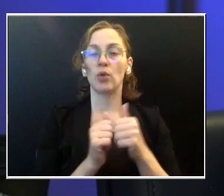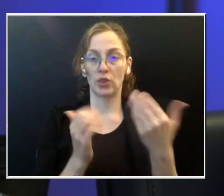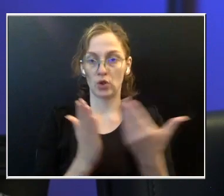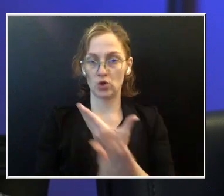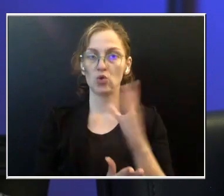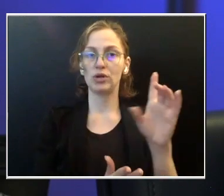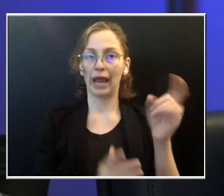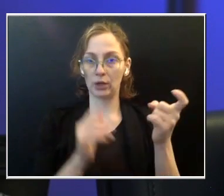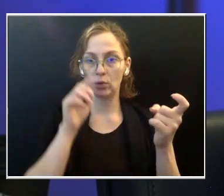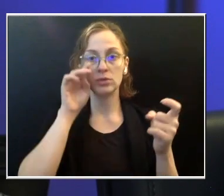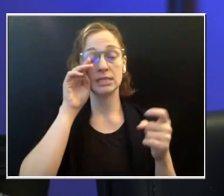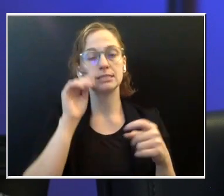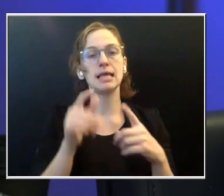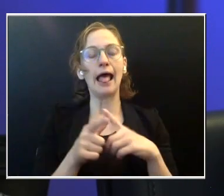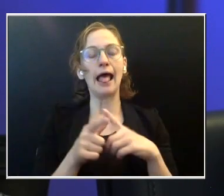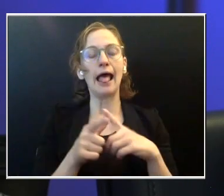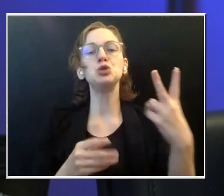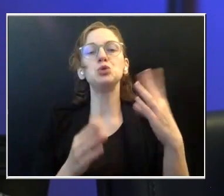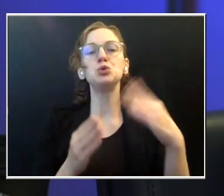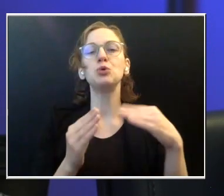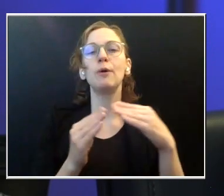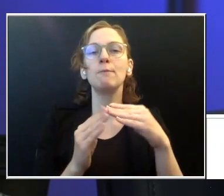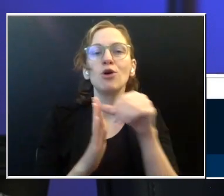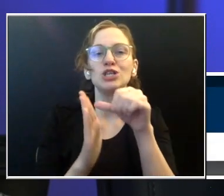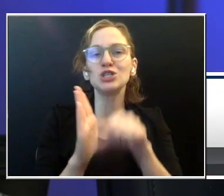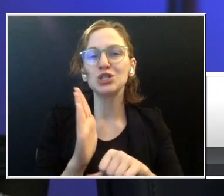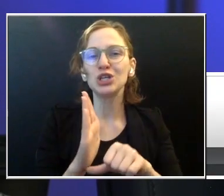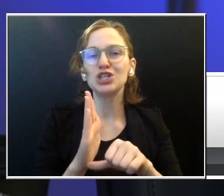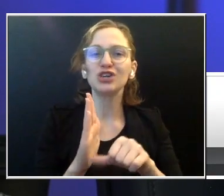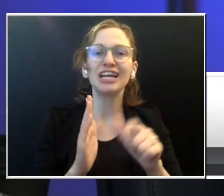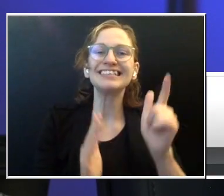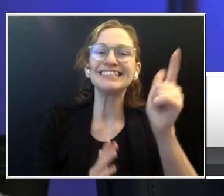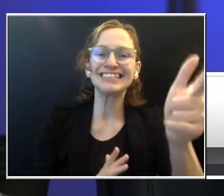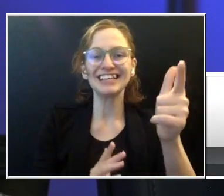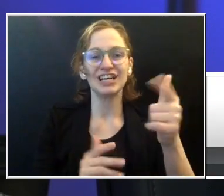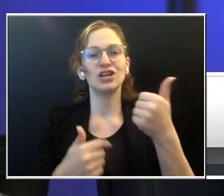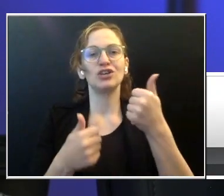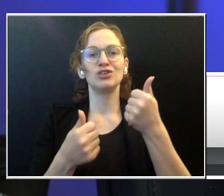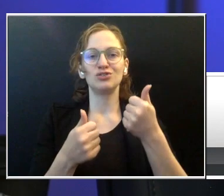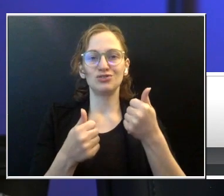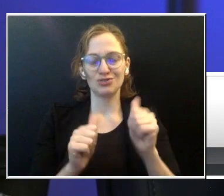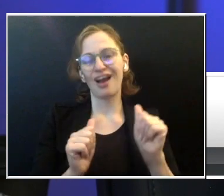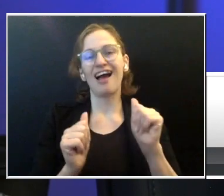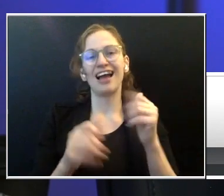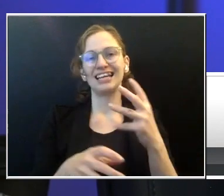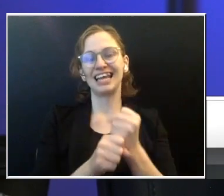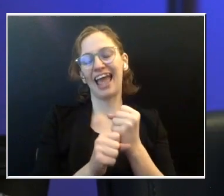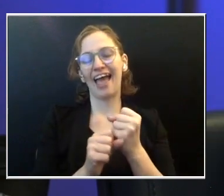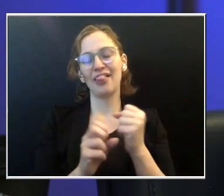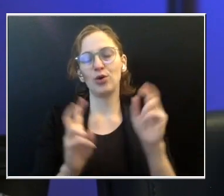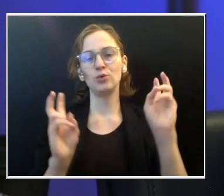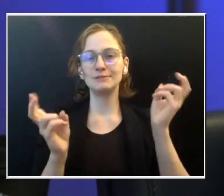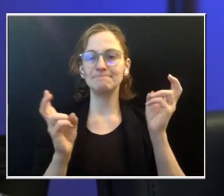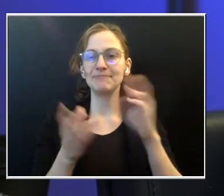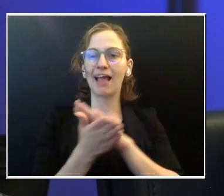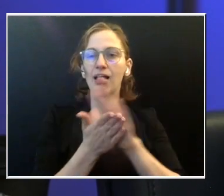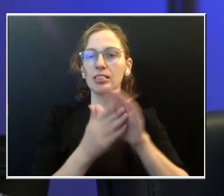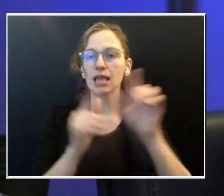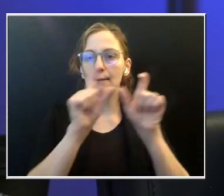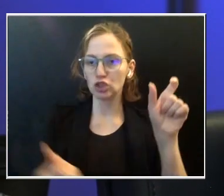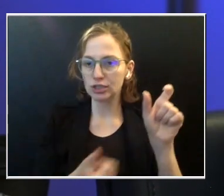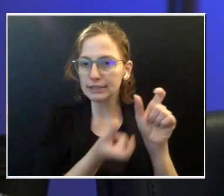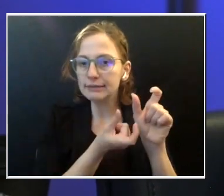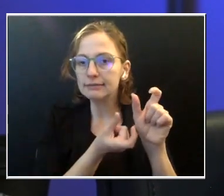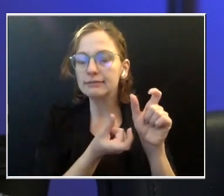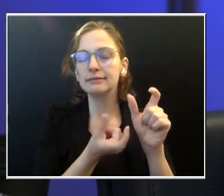mastectomy seeking the clean margins, which we were not successful in getting. And